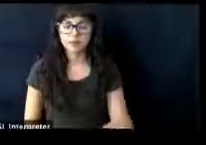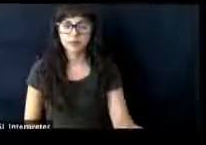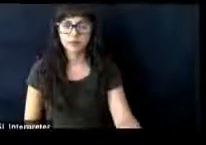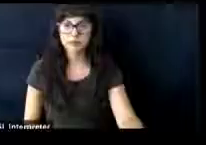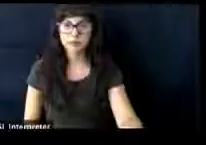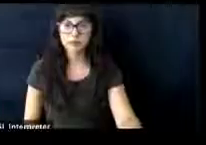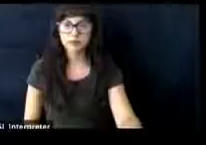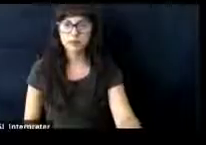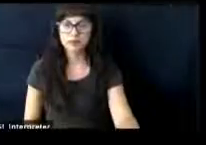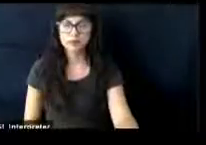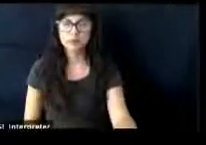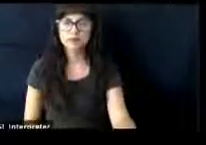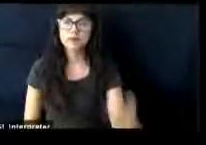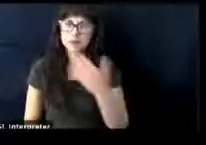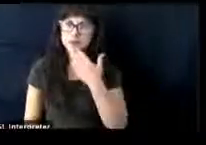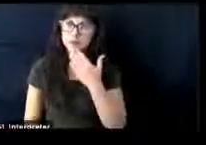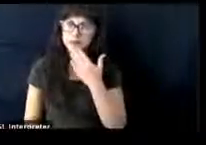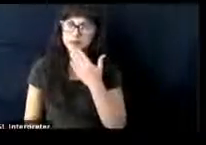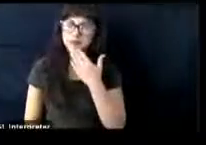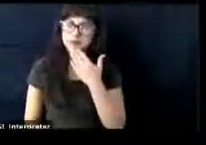Gracias. Thank you so much, Margarita.